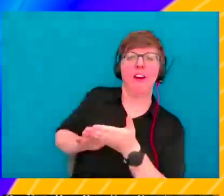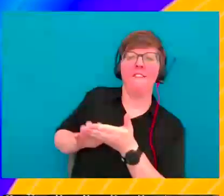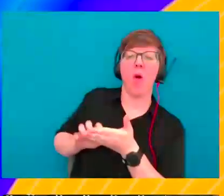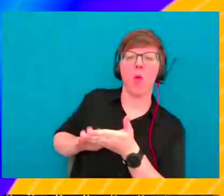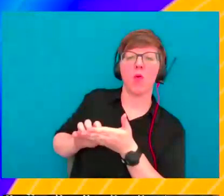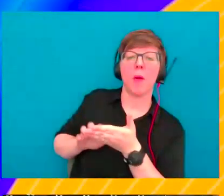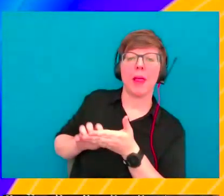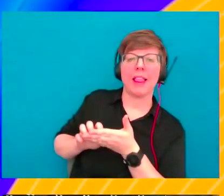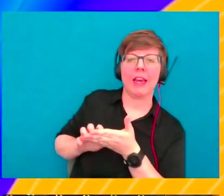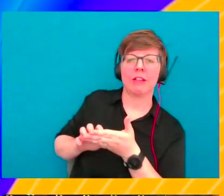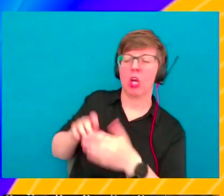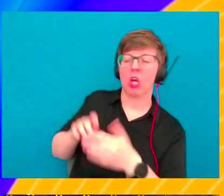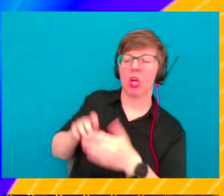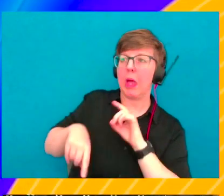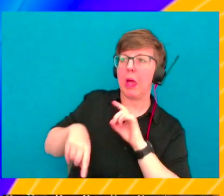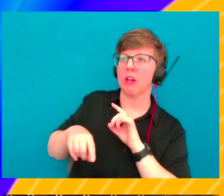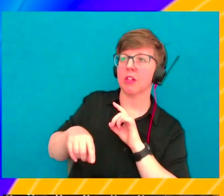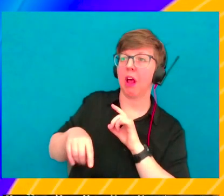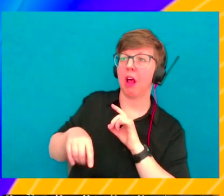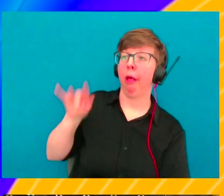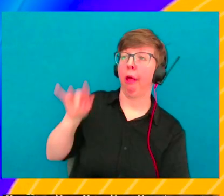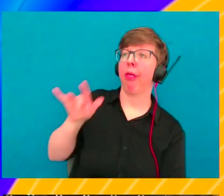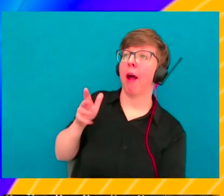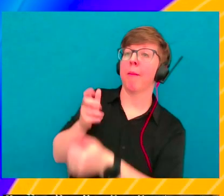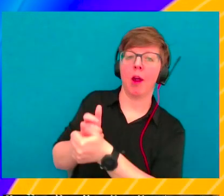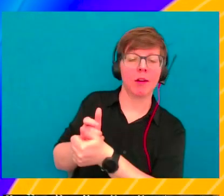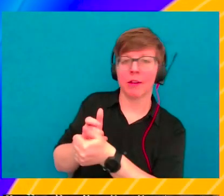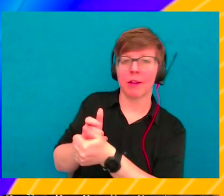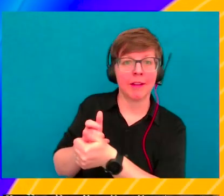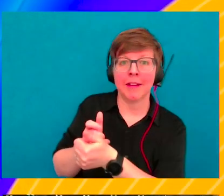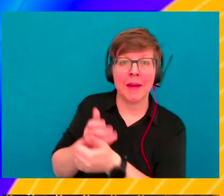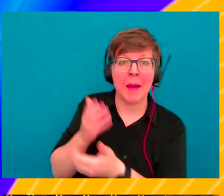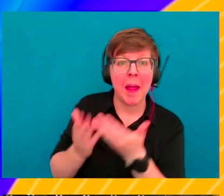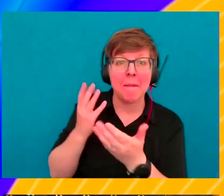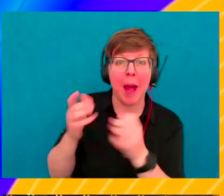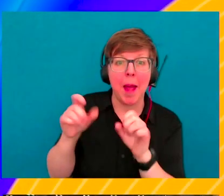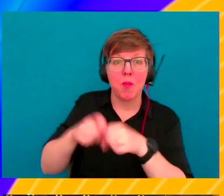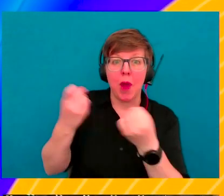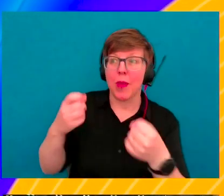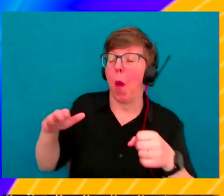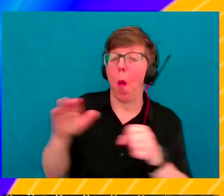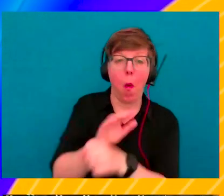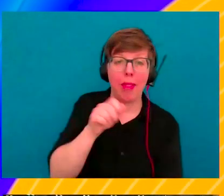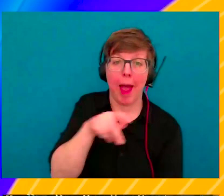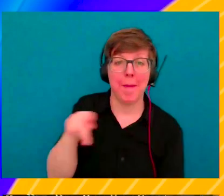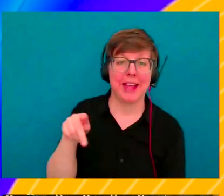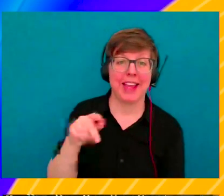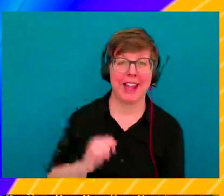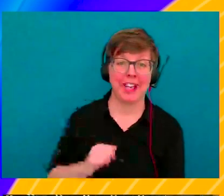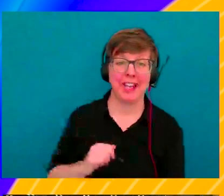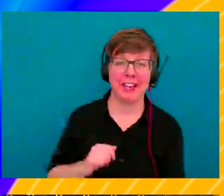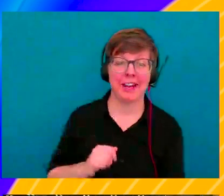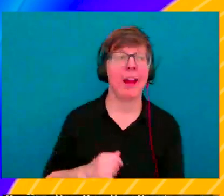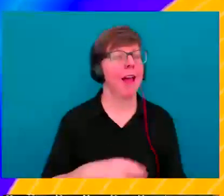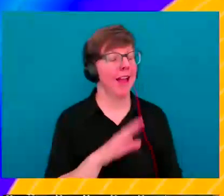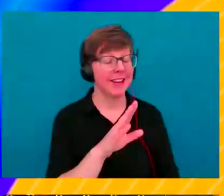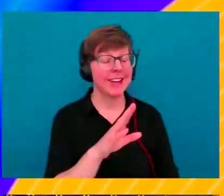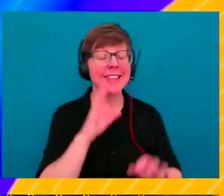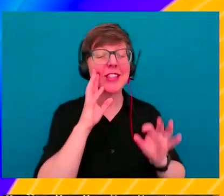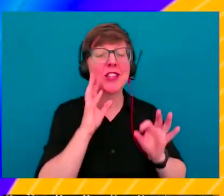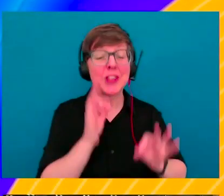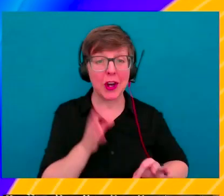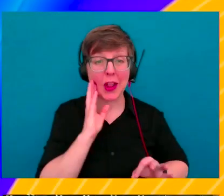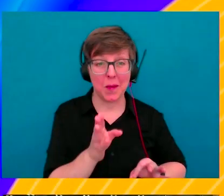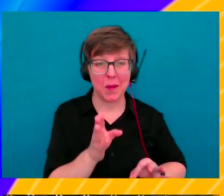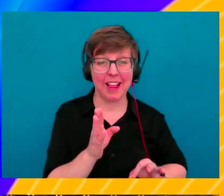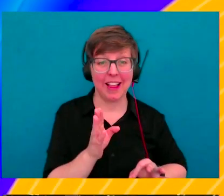like, upgrade, you know, because it might break your entire application. Right? Almost certainly will if you've ever done an NPM install after like